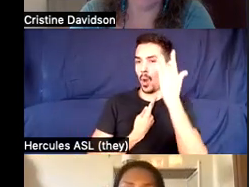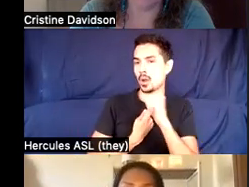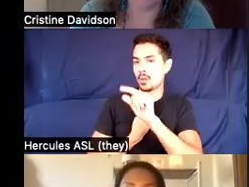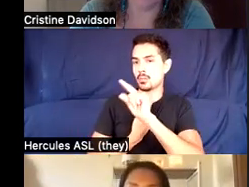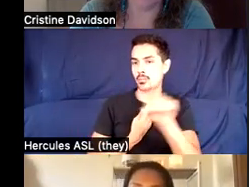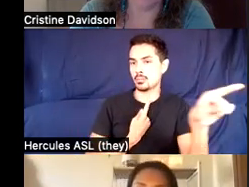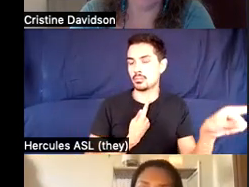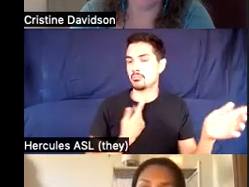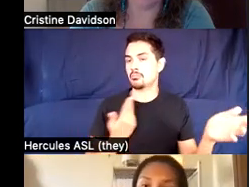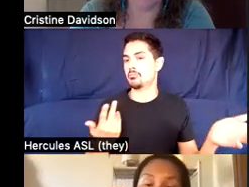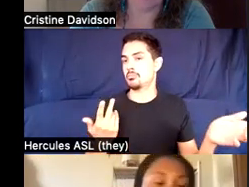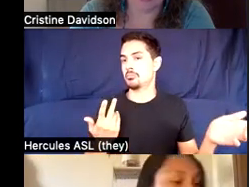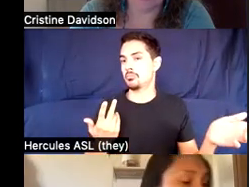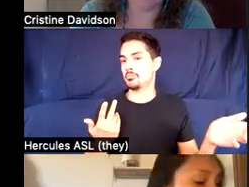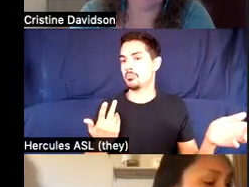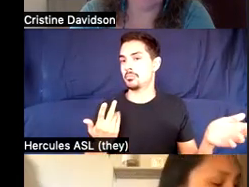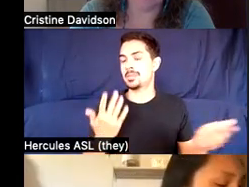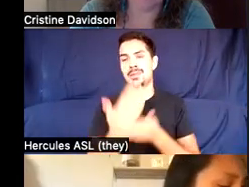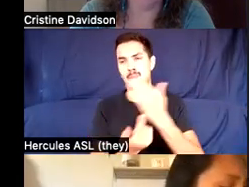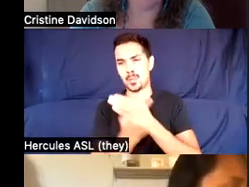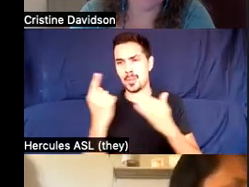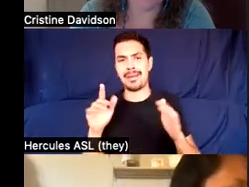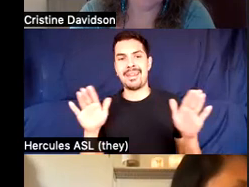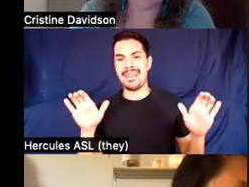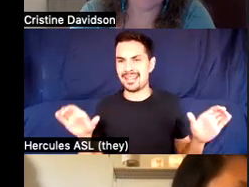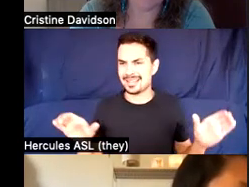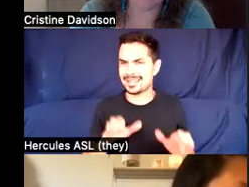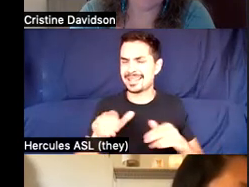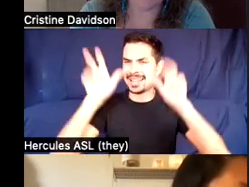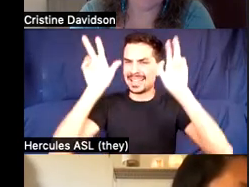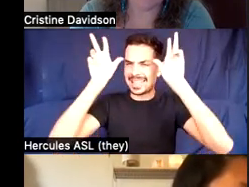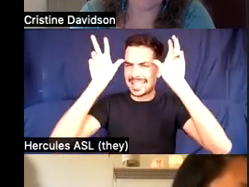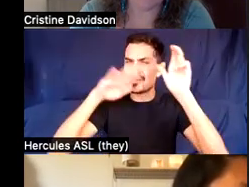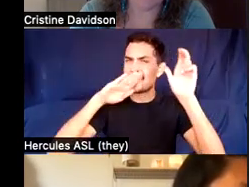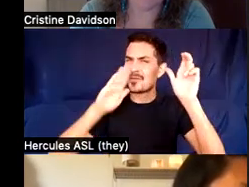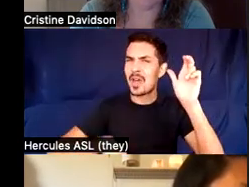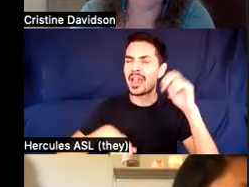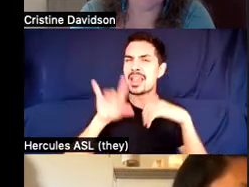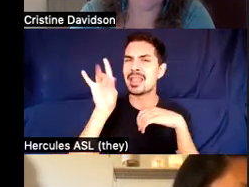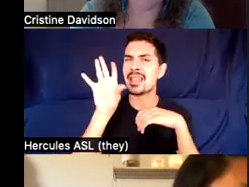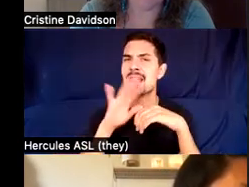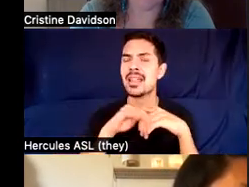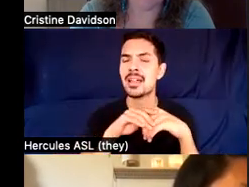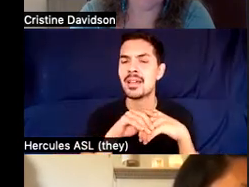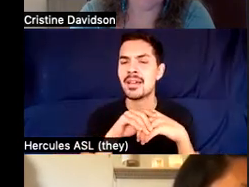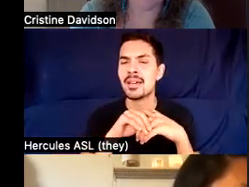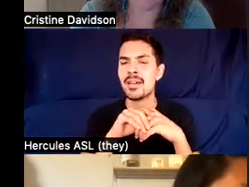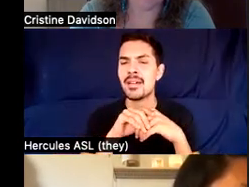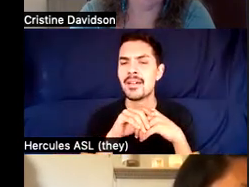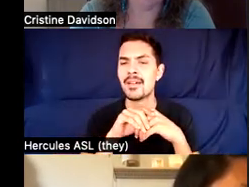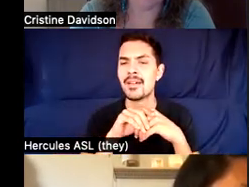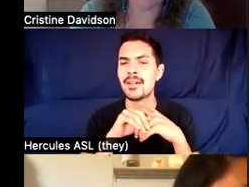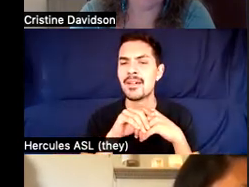Somebody acted from a really evil place, and that is entirely on them. Nothing is on